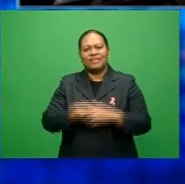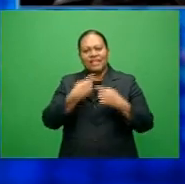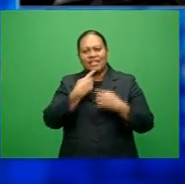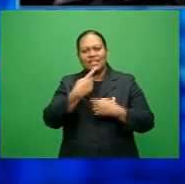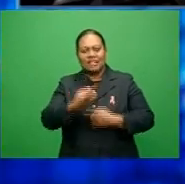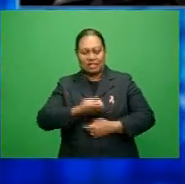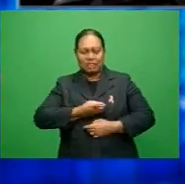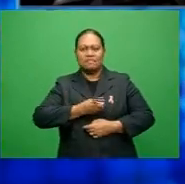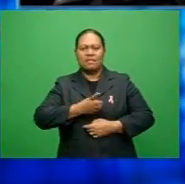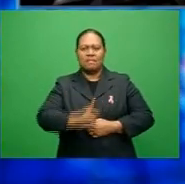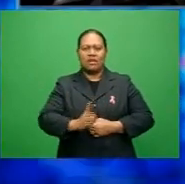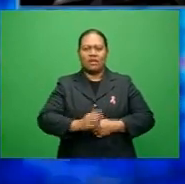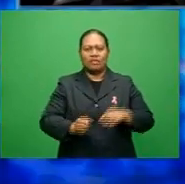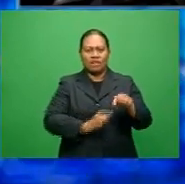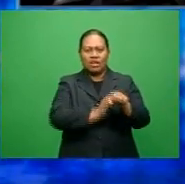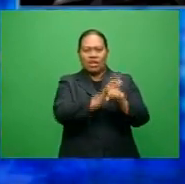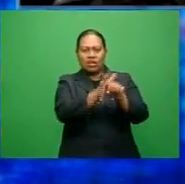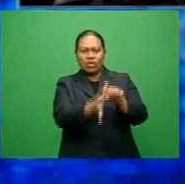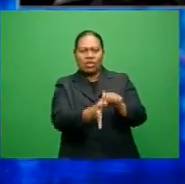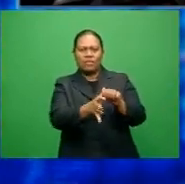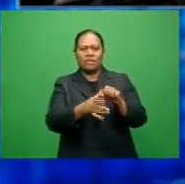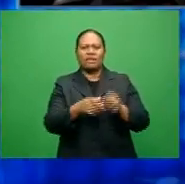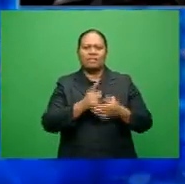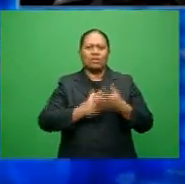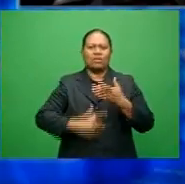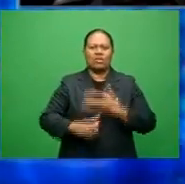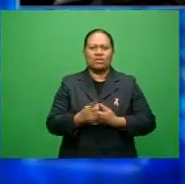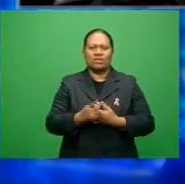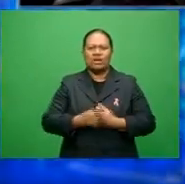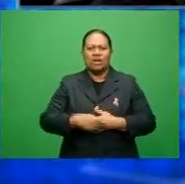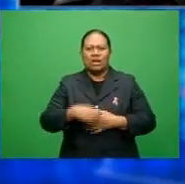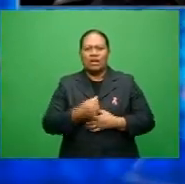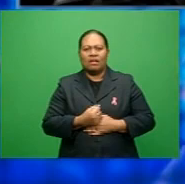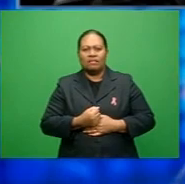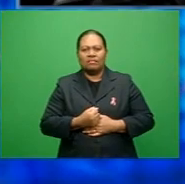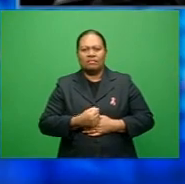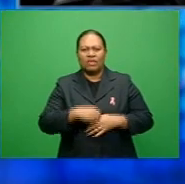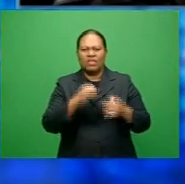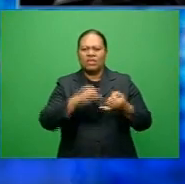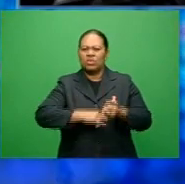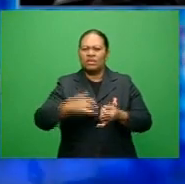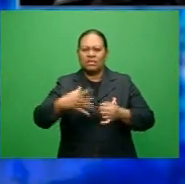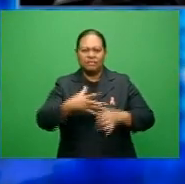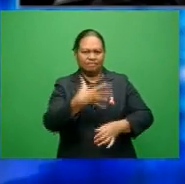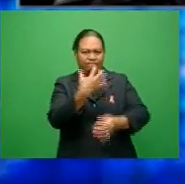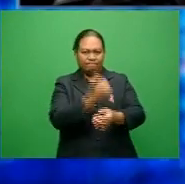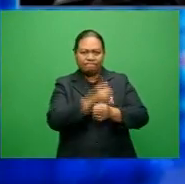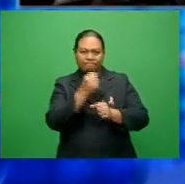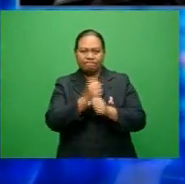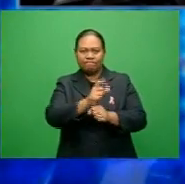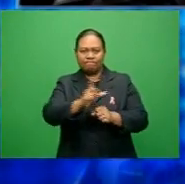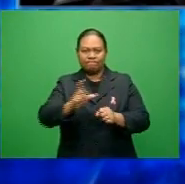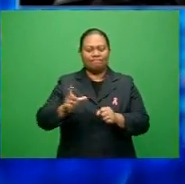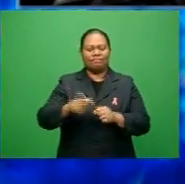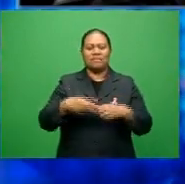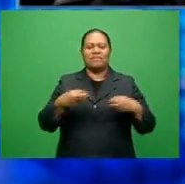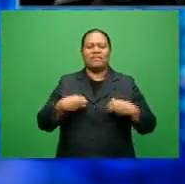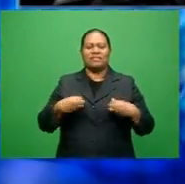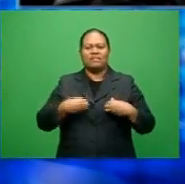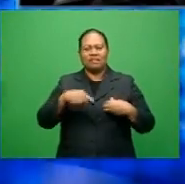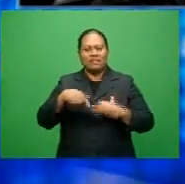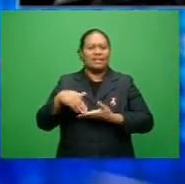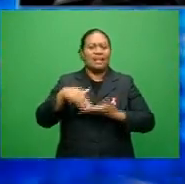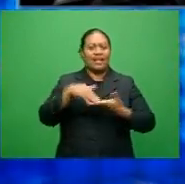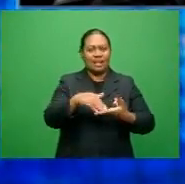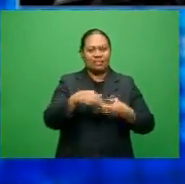for COVID-19 tests has boosted third-quarter revenue for Swiss drug company Roche's diagnostics business. This has helped them